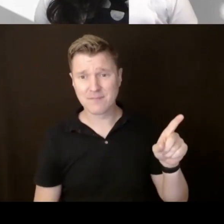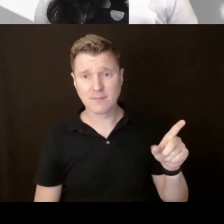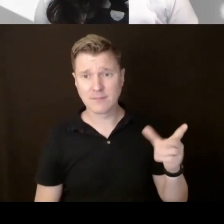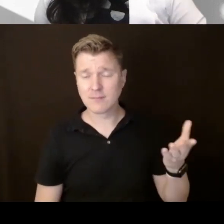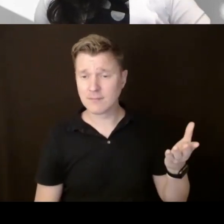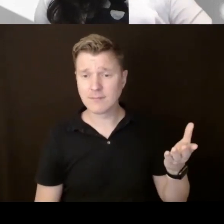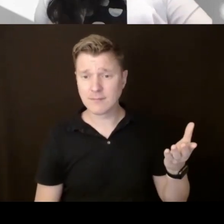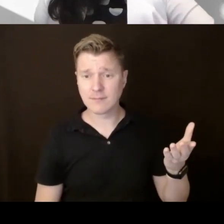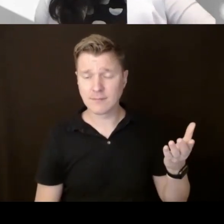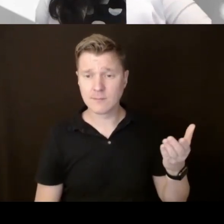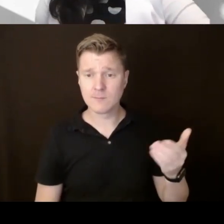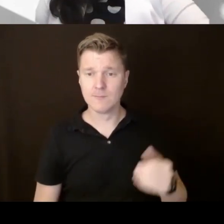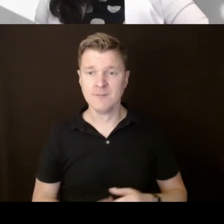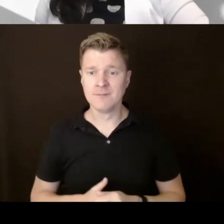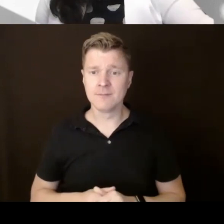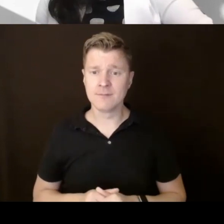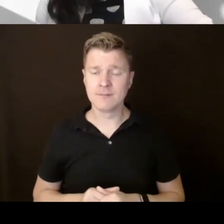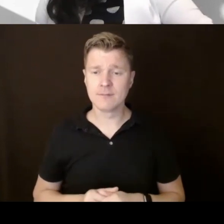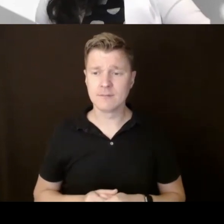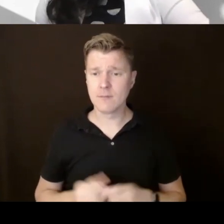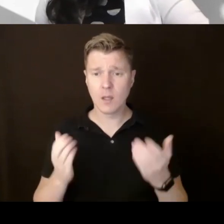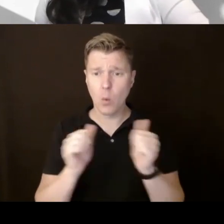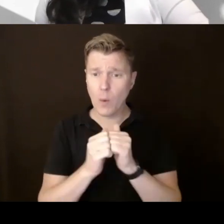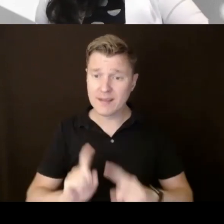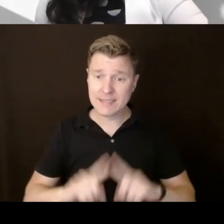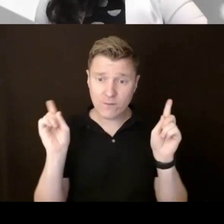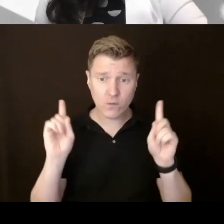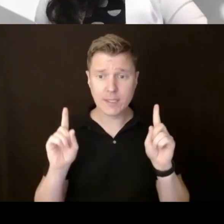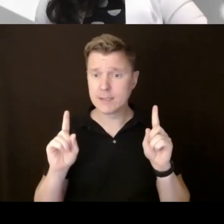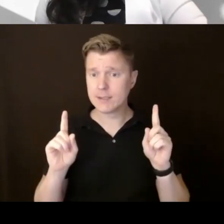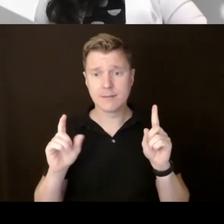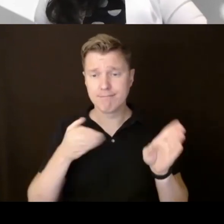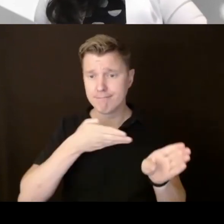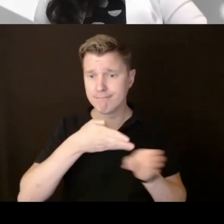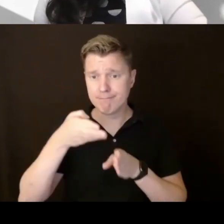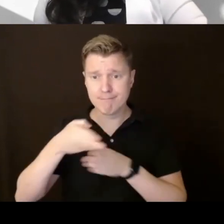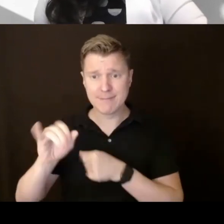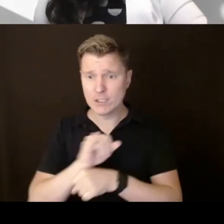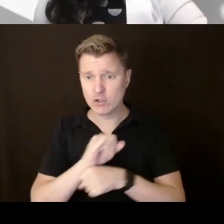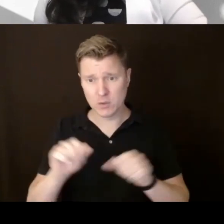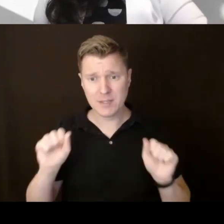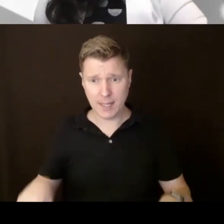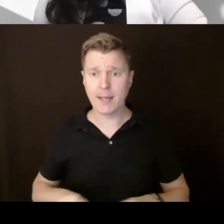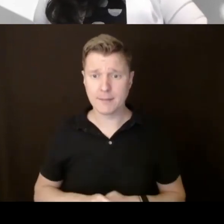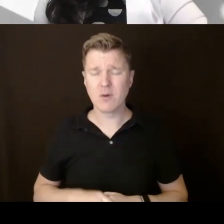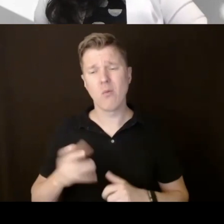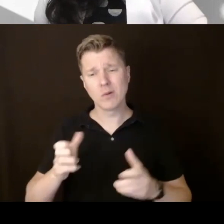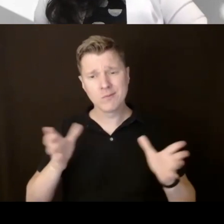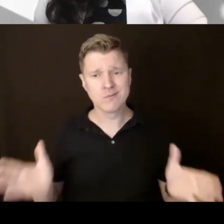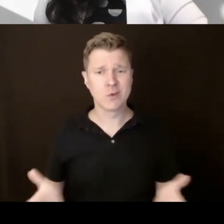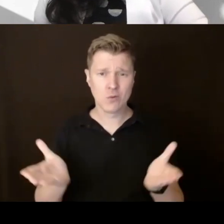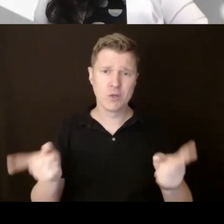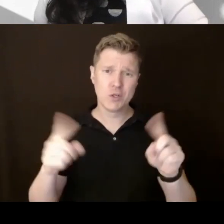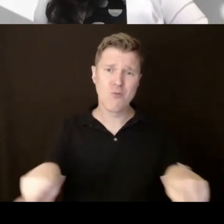We can do the same with different sectors. And so we want to encourage you all. And,